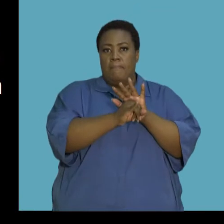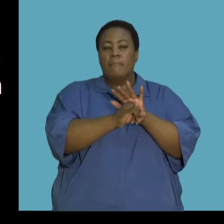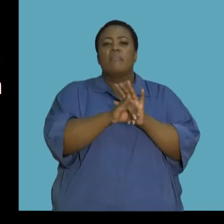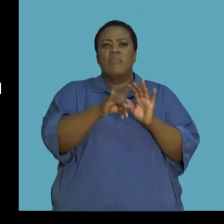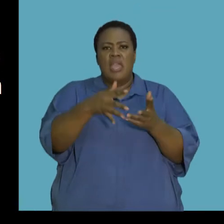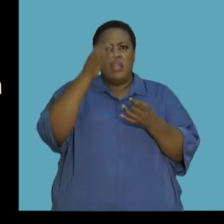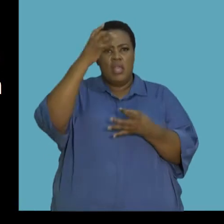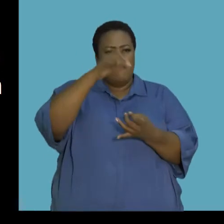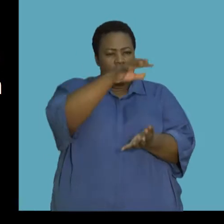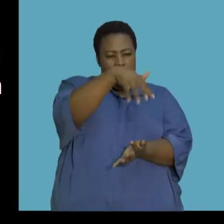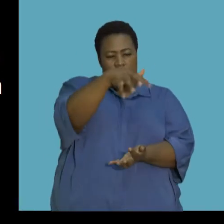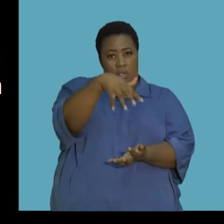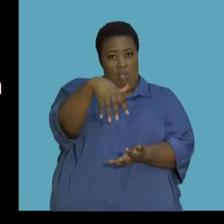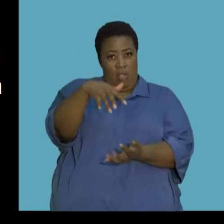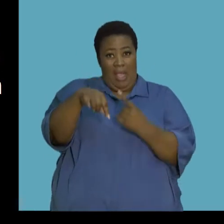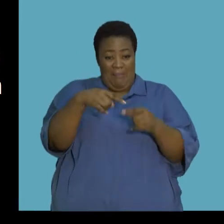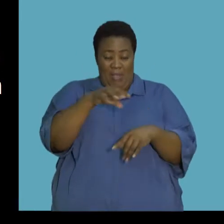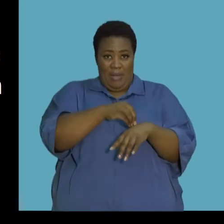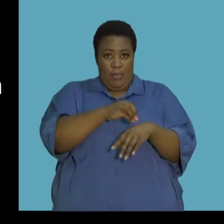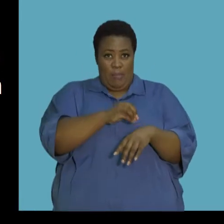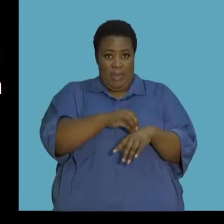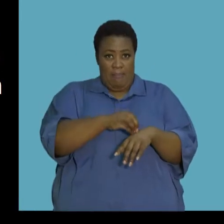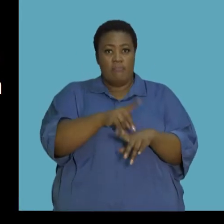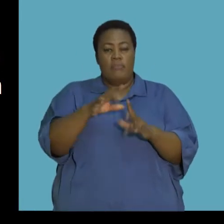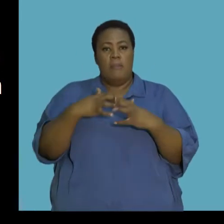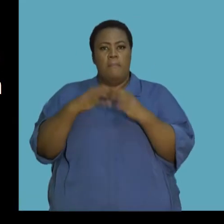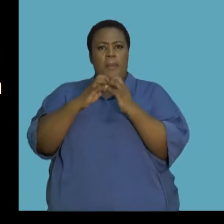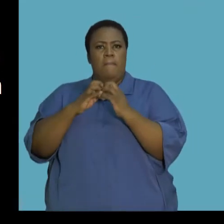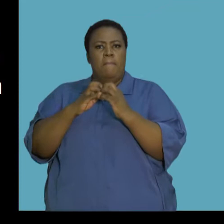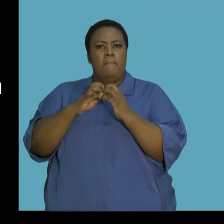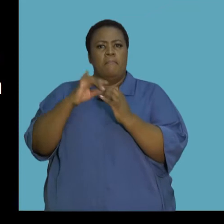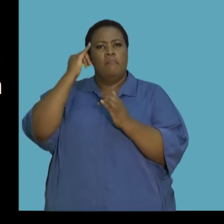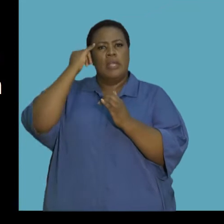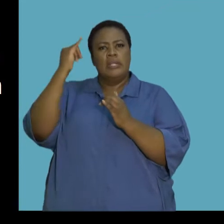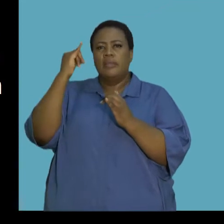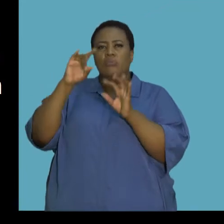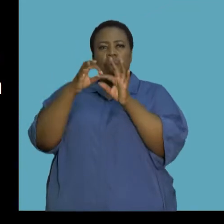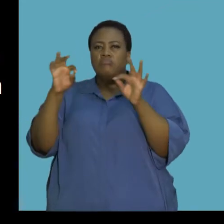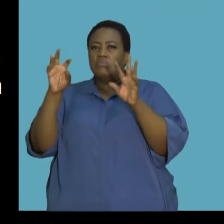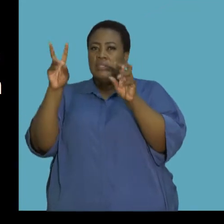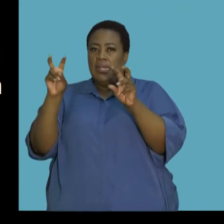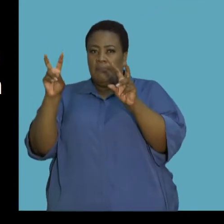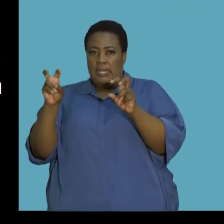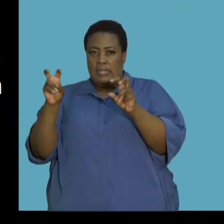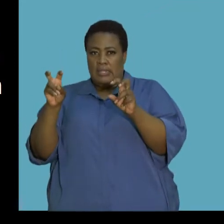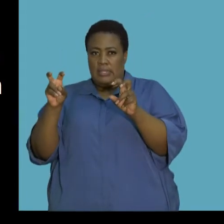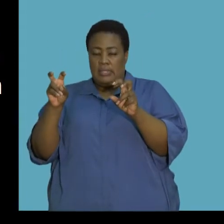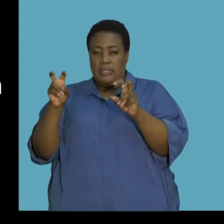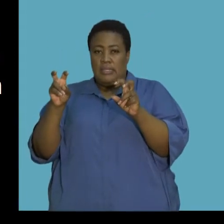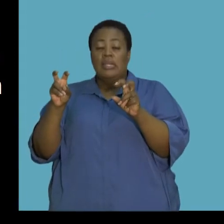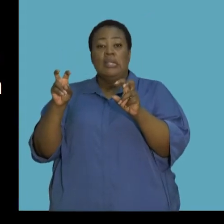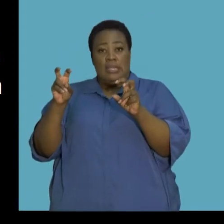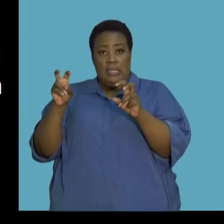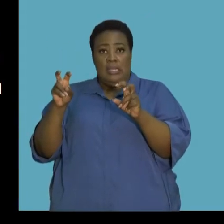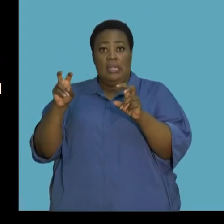gathered, a hypothesis is formulated from this data, and the hypothesis